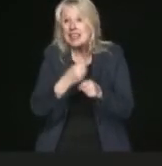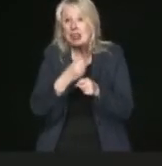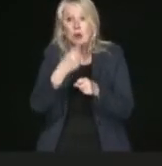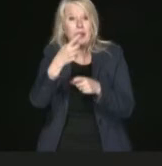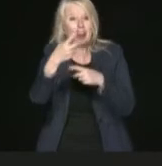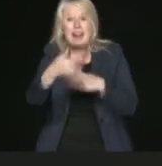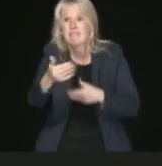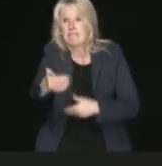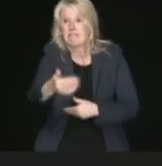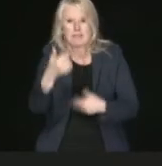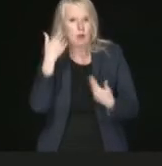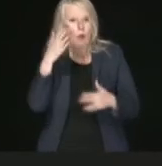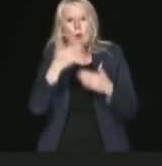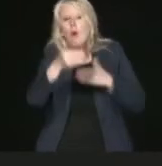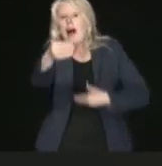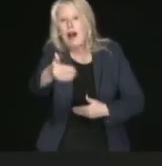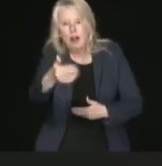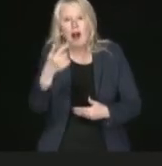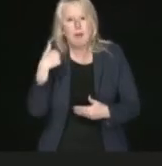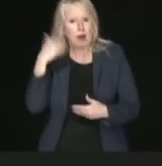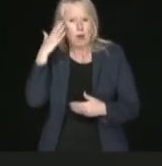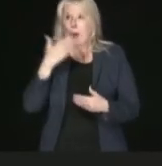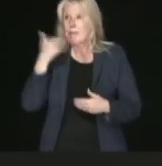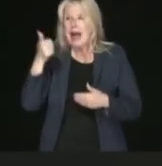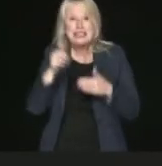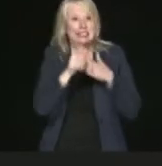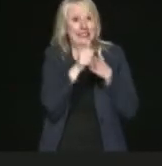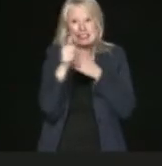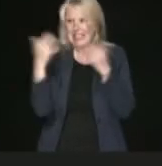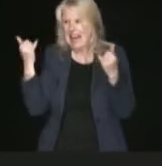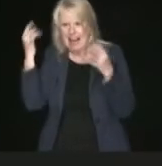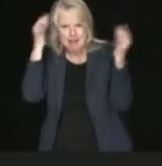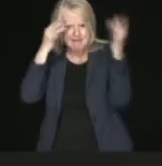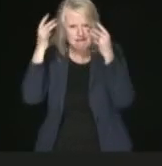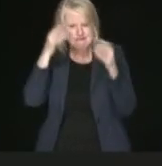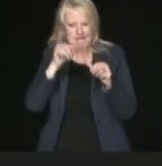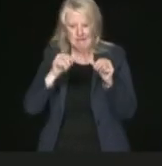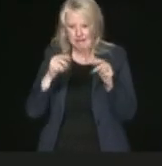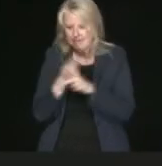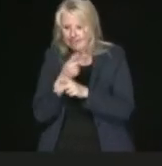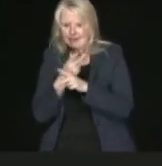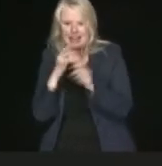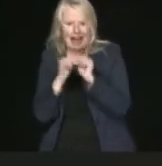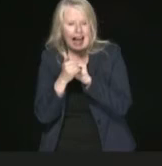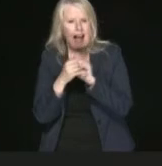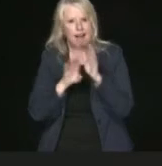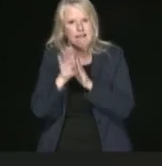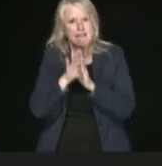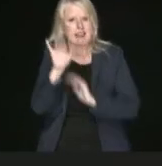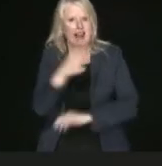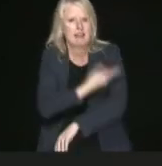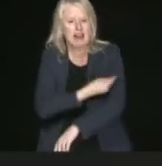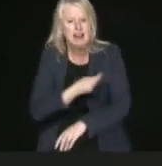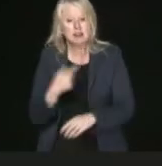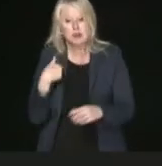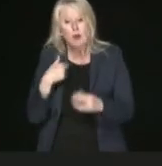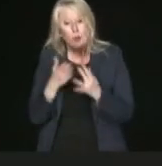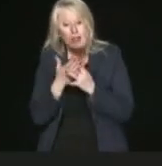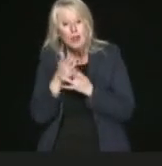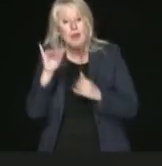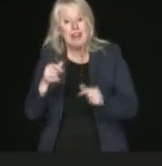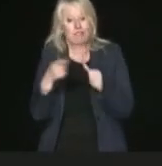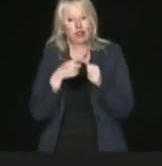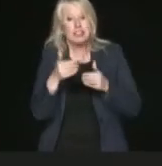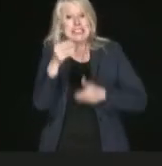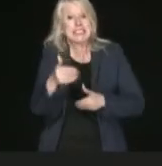I know the best minds are working on that. So we will, once we're through this first phase, be able to get back to something that